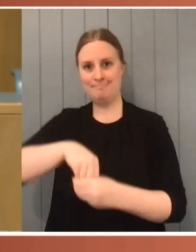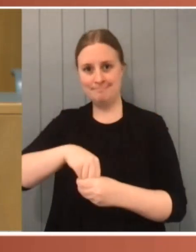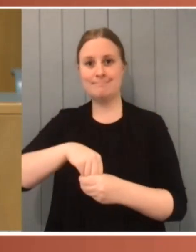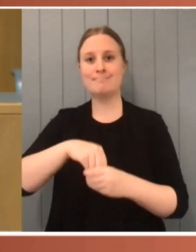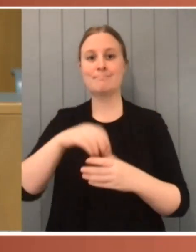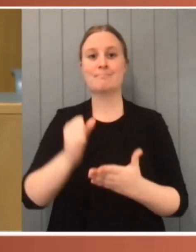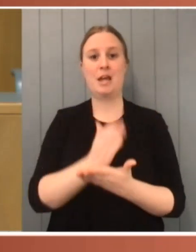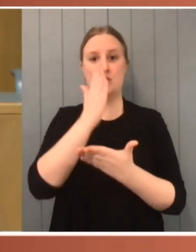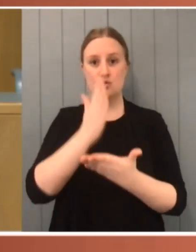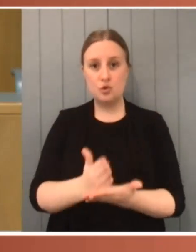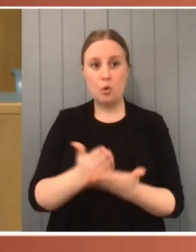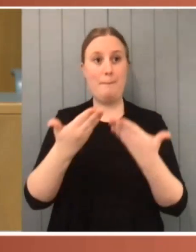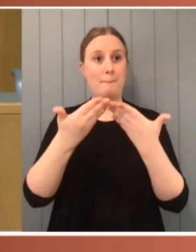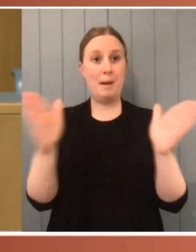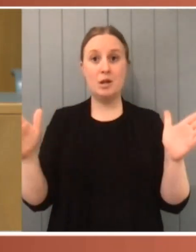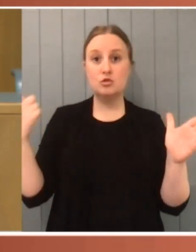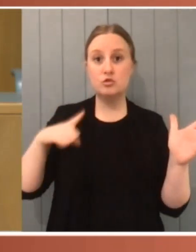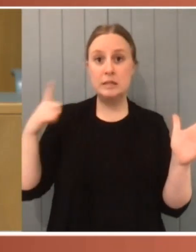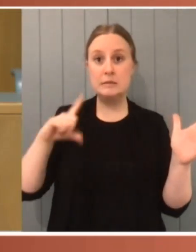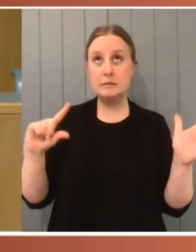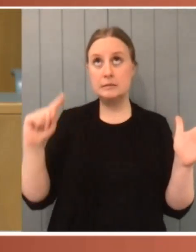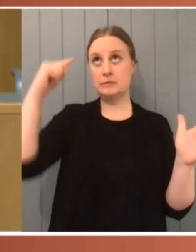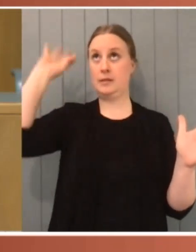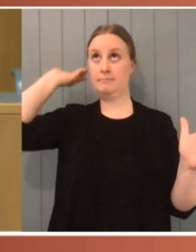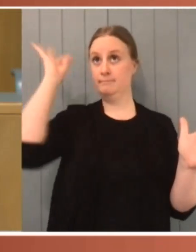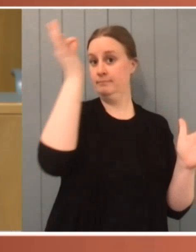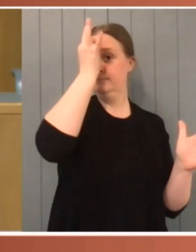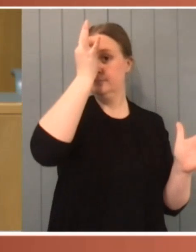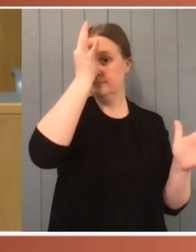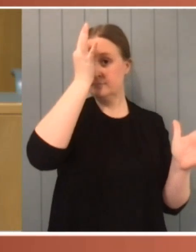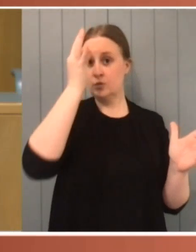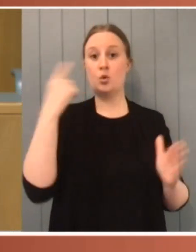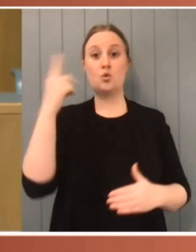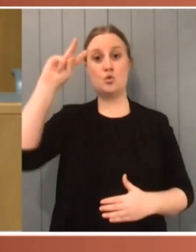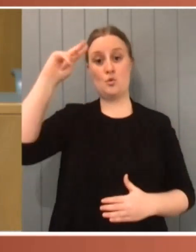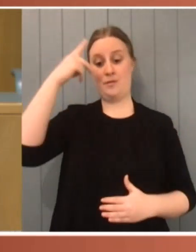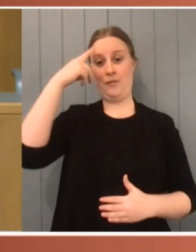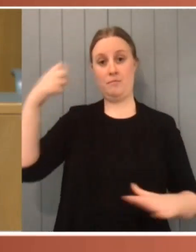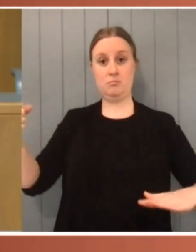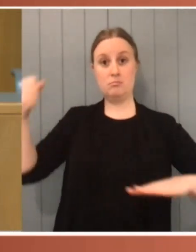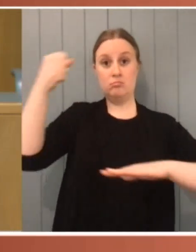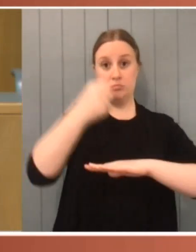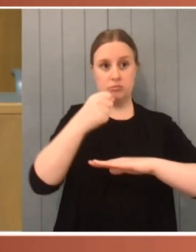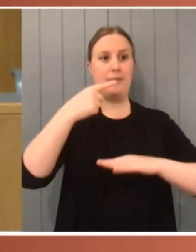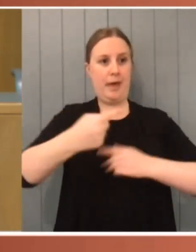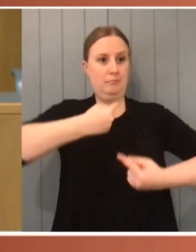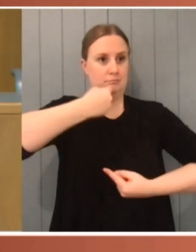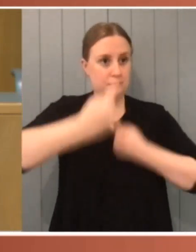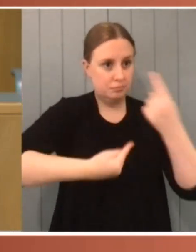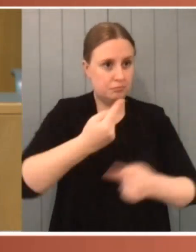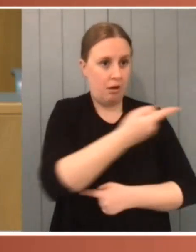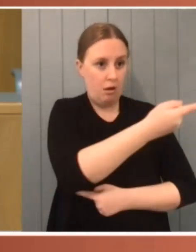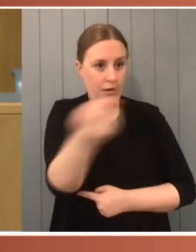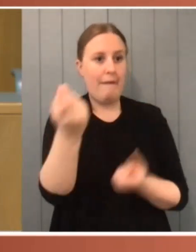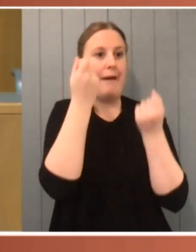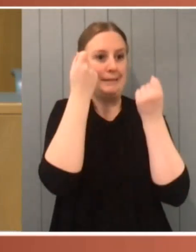officials provide public justifications and public reasons for laws, and to ensure that this policy takes into